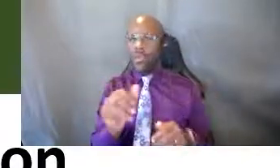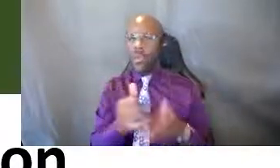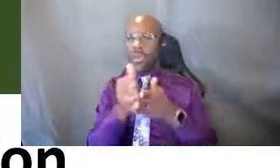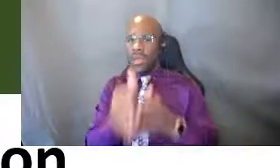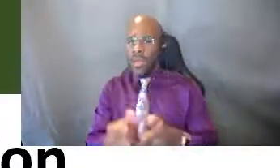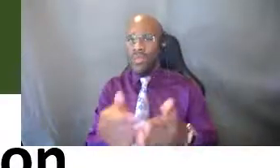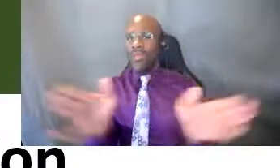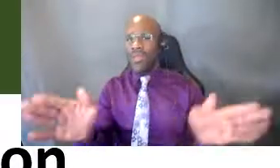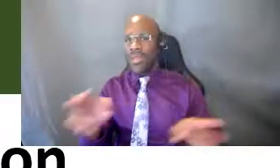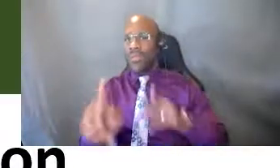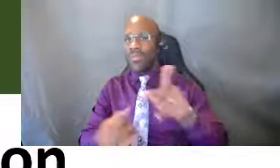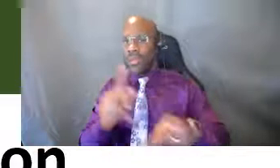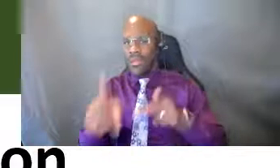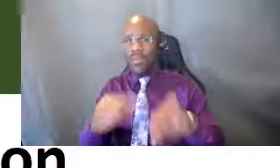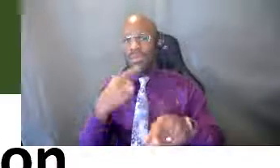our policymakers.